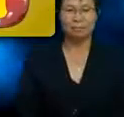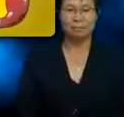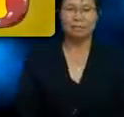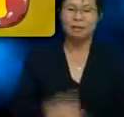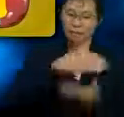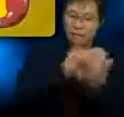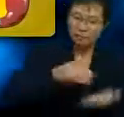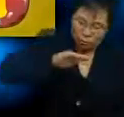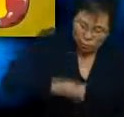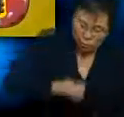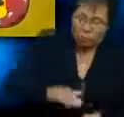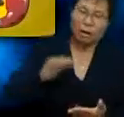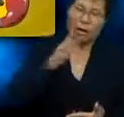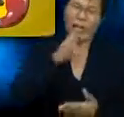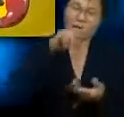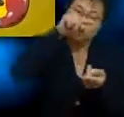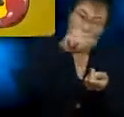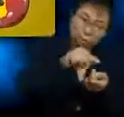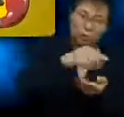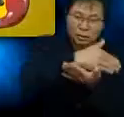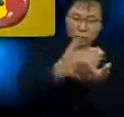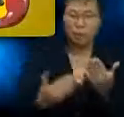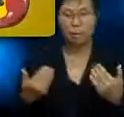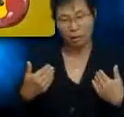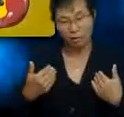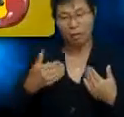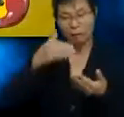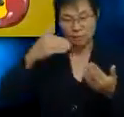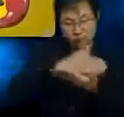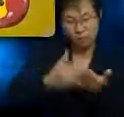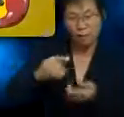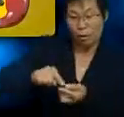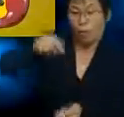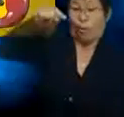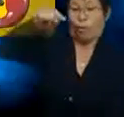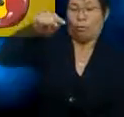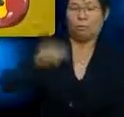Some springs are short and some are long.